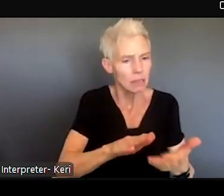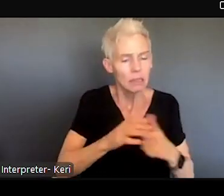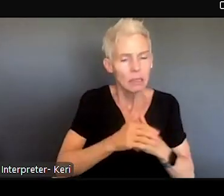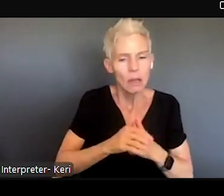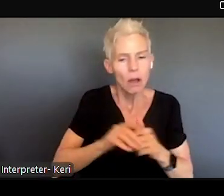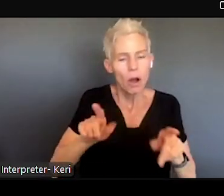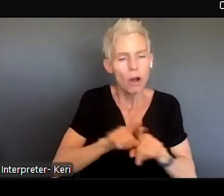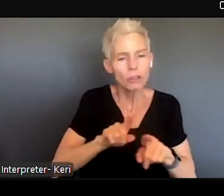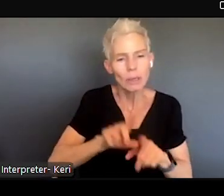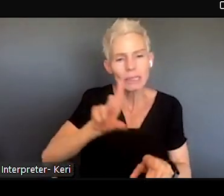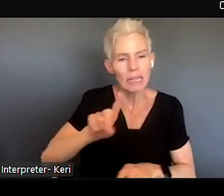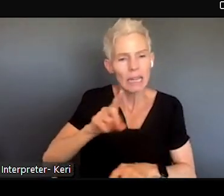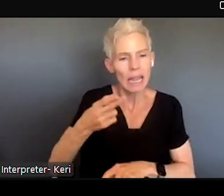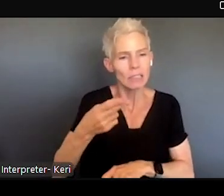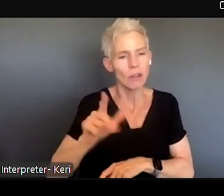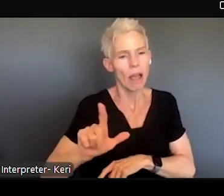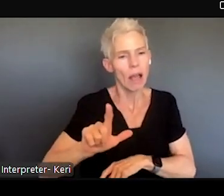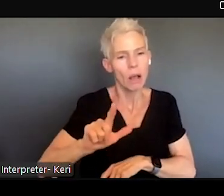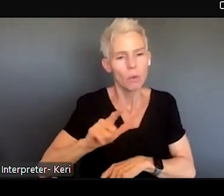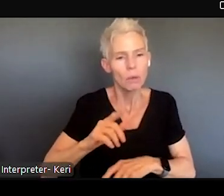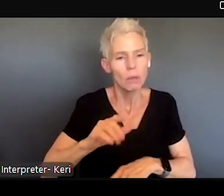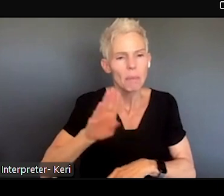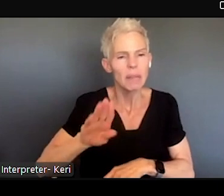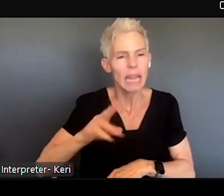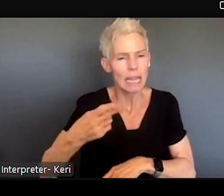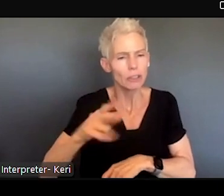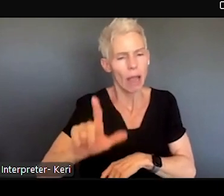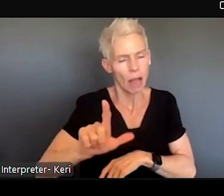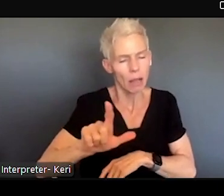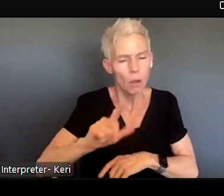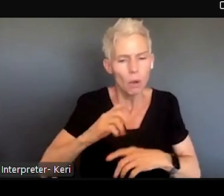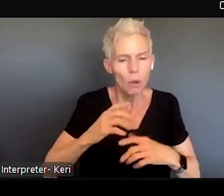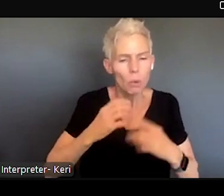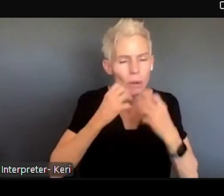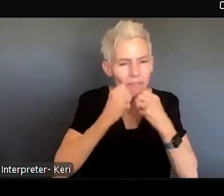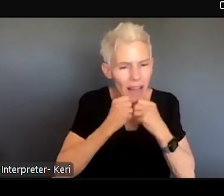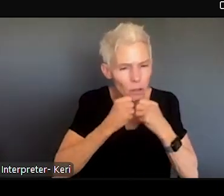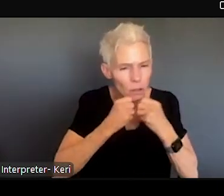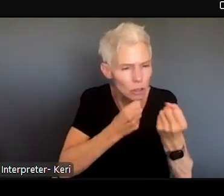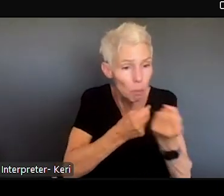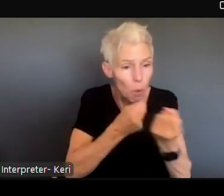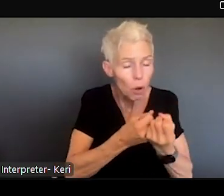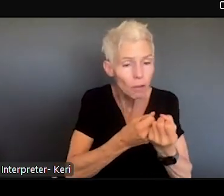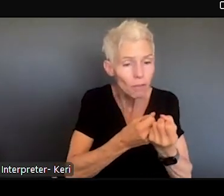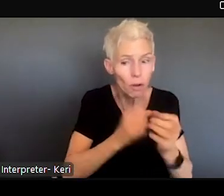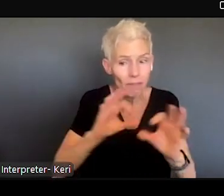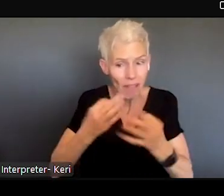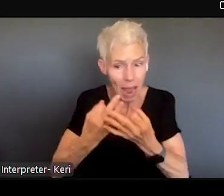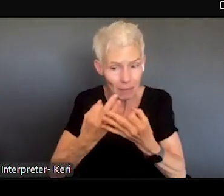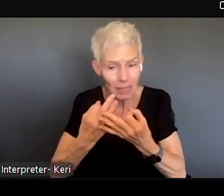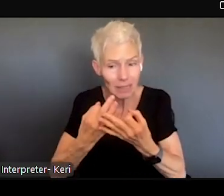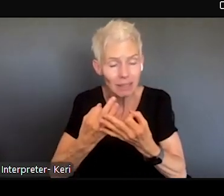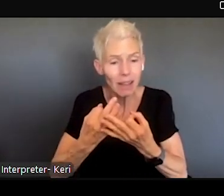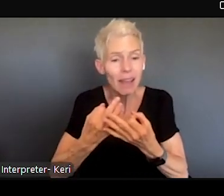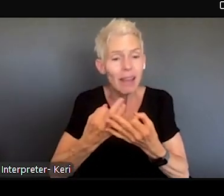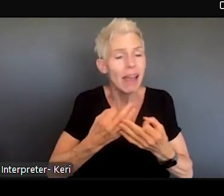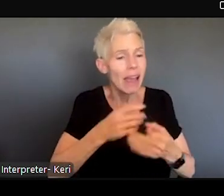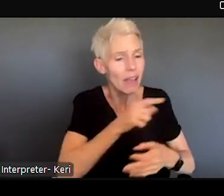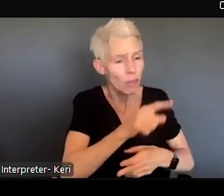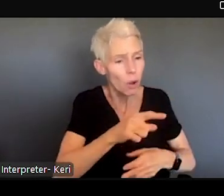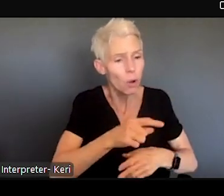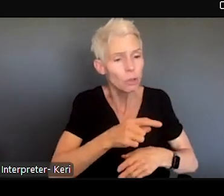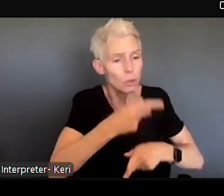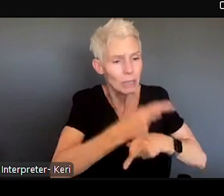we think we value support for families and caregivers, not just for the individuals. right? So crisis response not